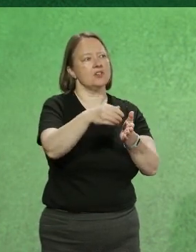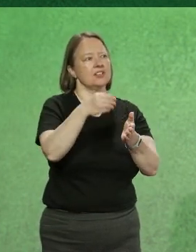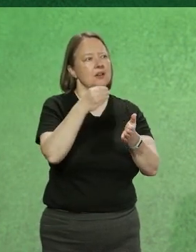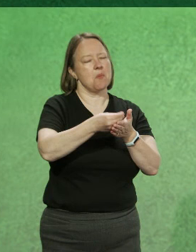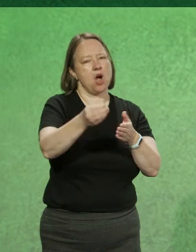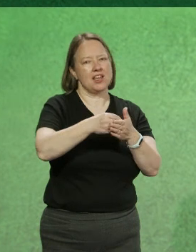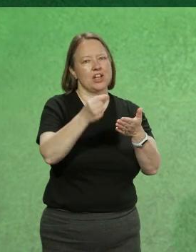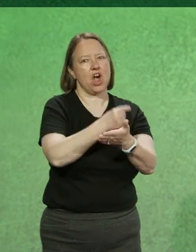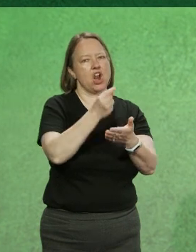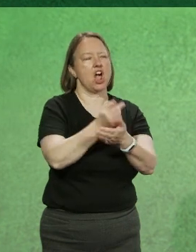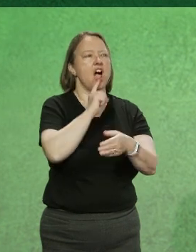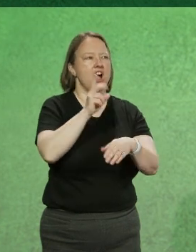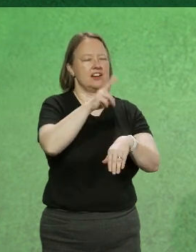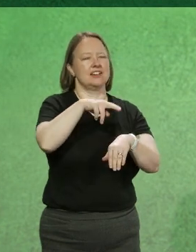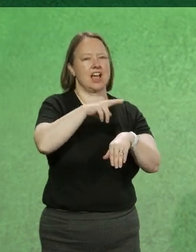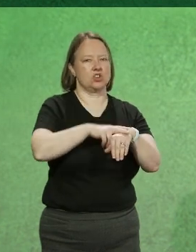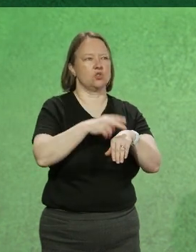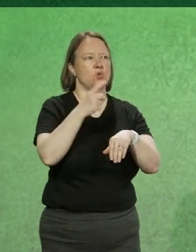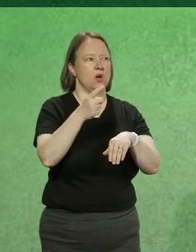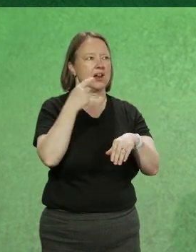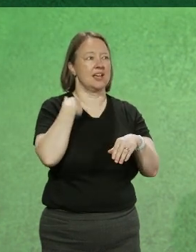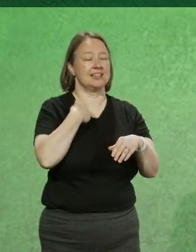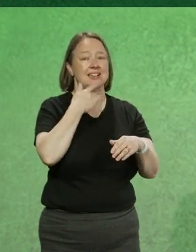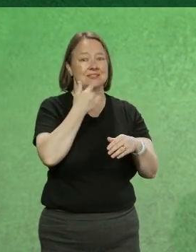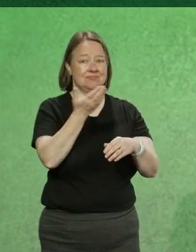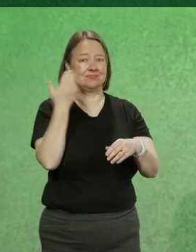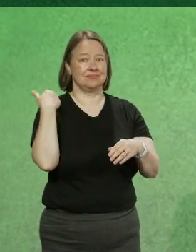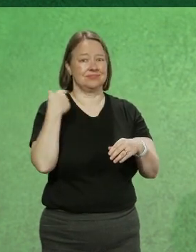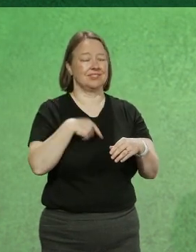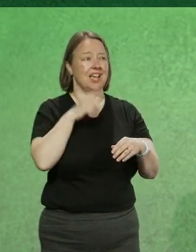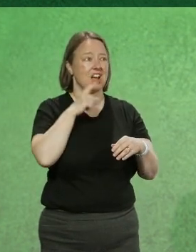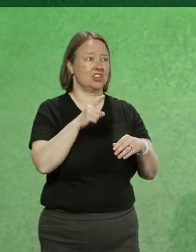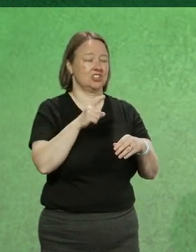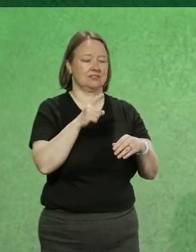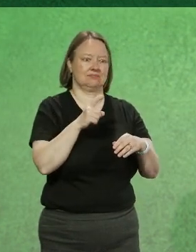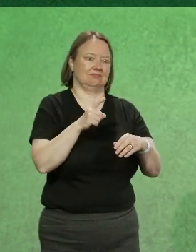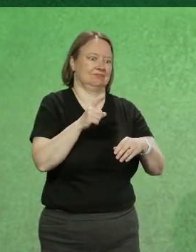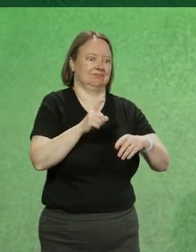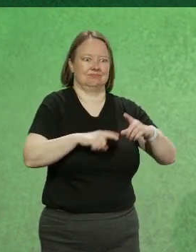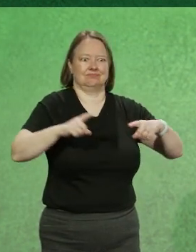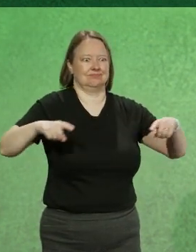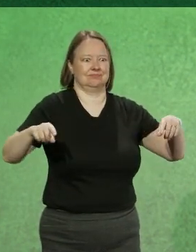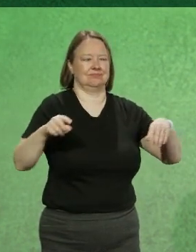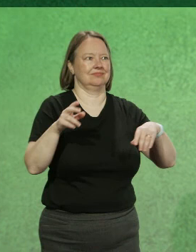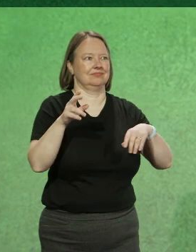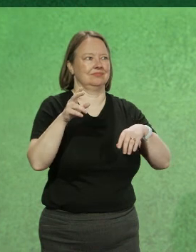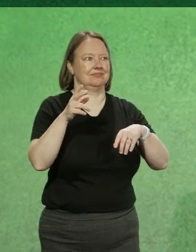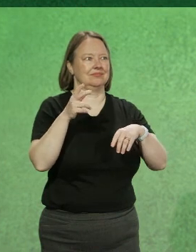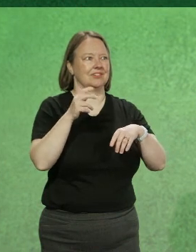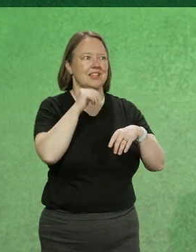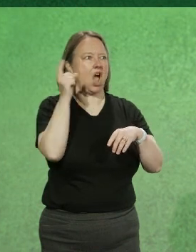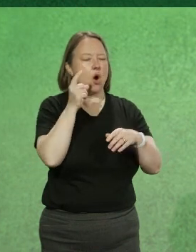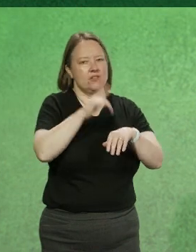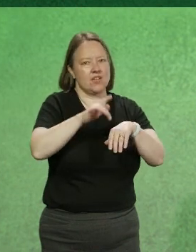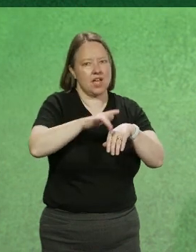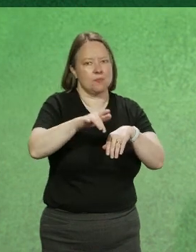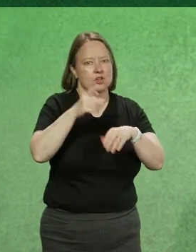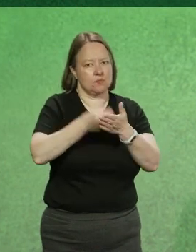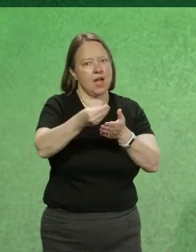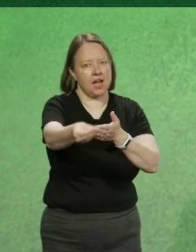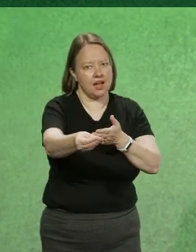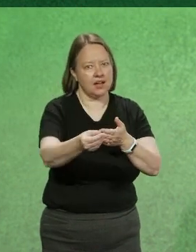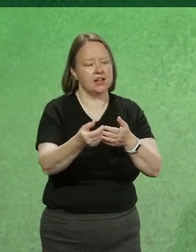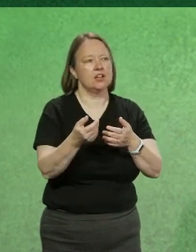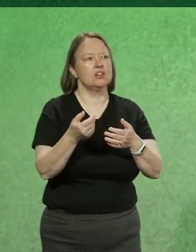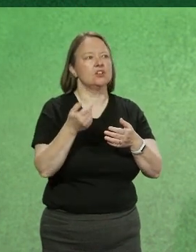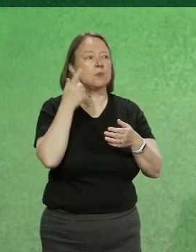the natural ones. And as I mentioned, they are sporadic in nature. They are not always available on the market. So